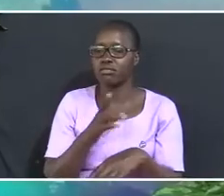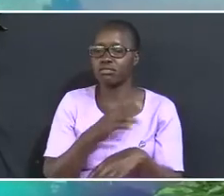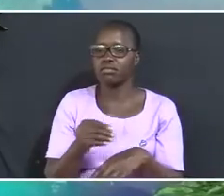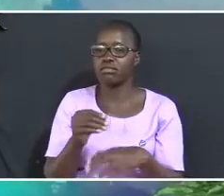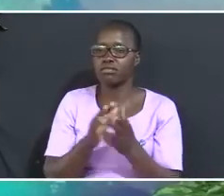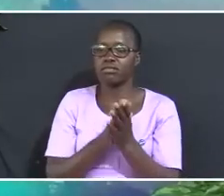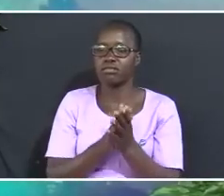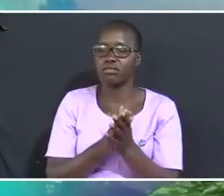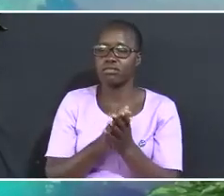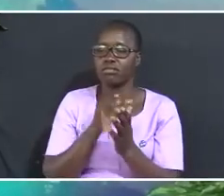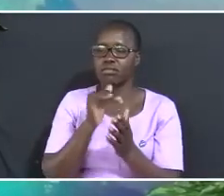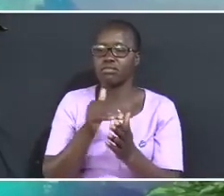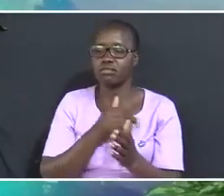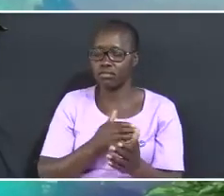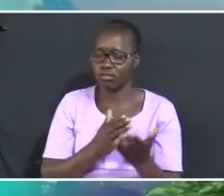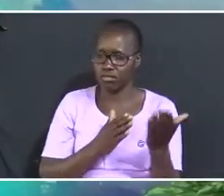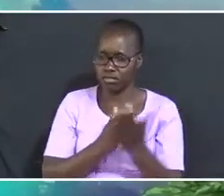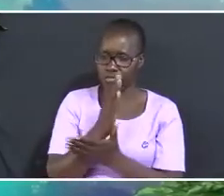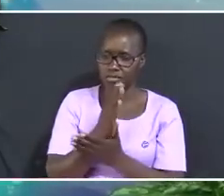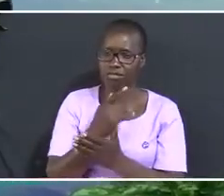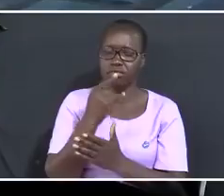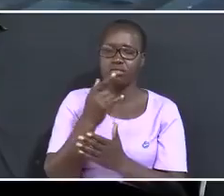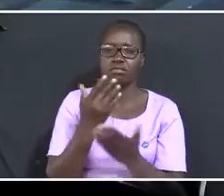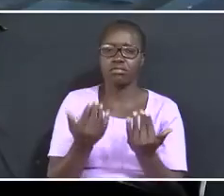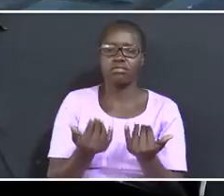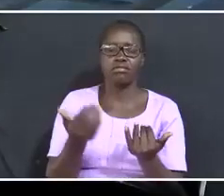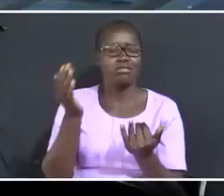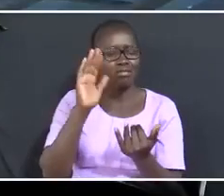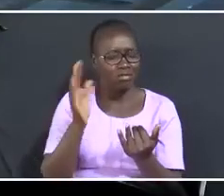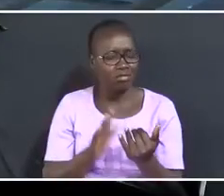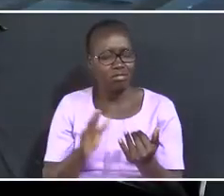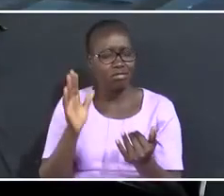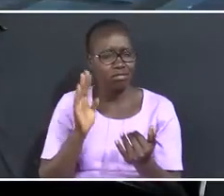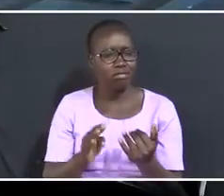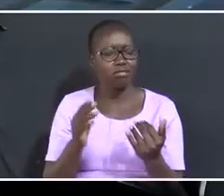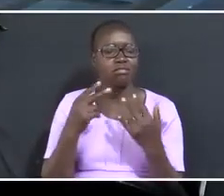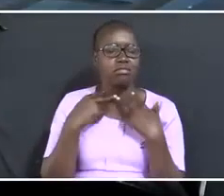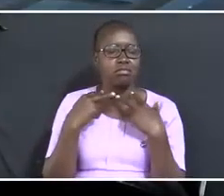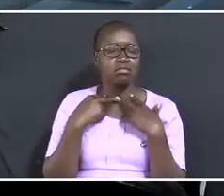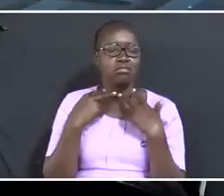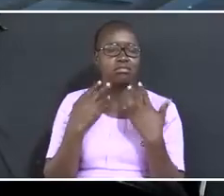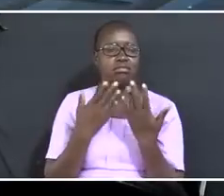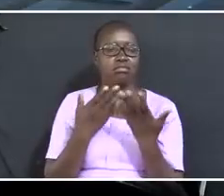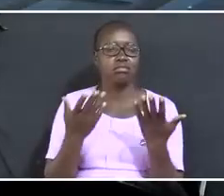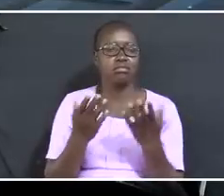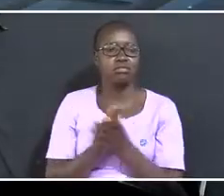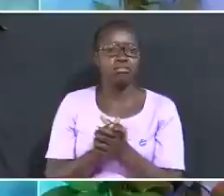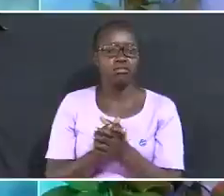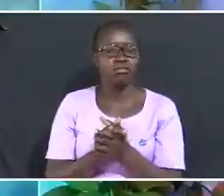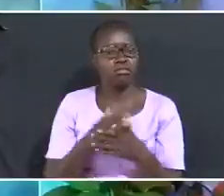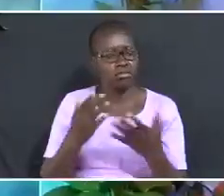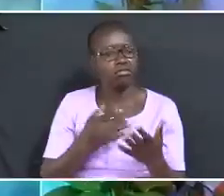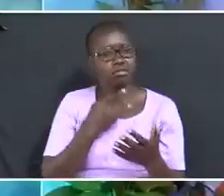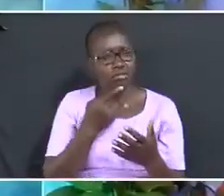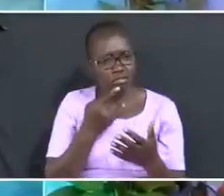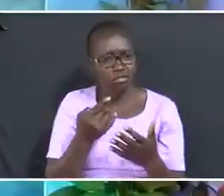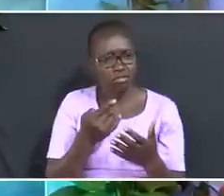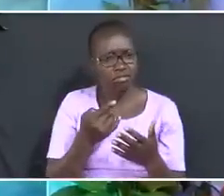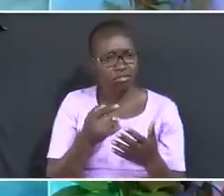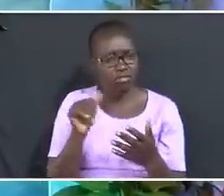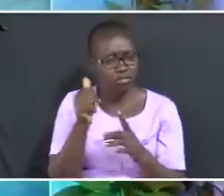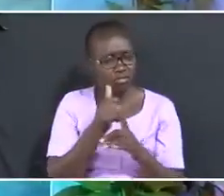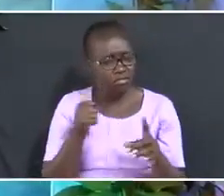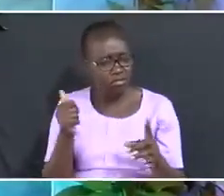not being sincere. They say, we have never been under the bondage of anyone. How do you say? You know, they were